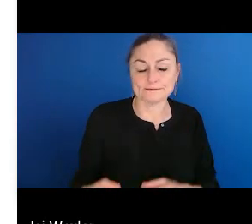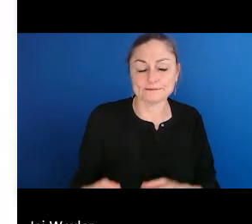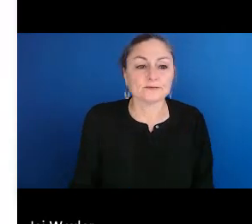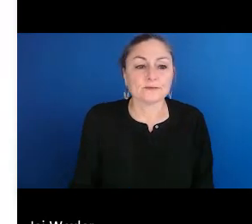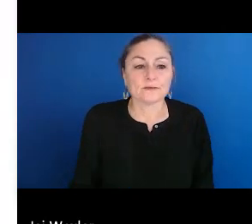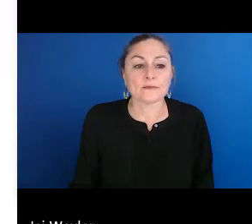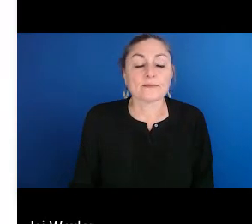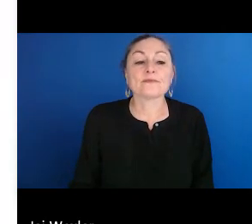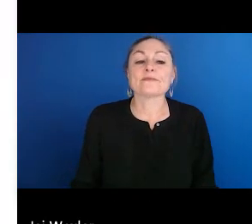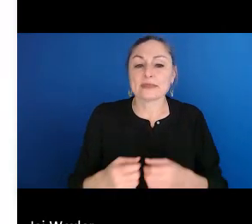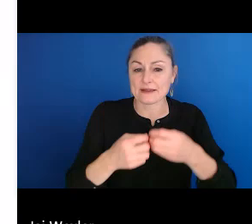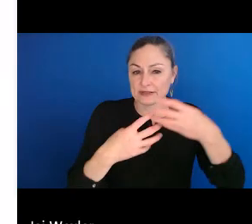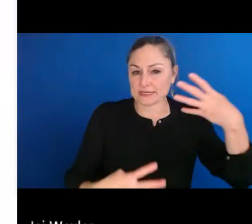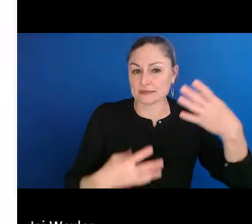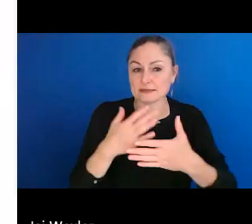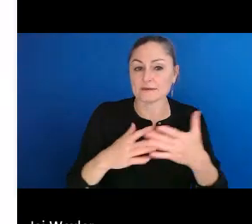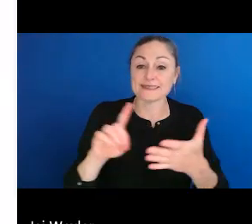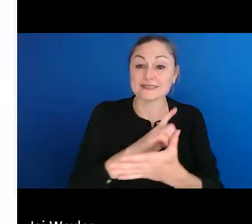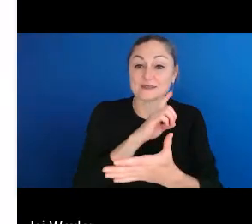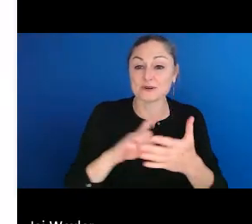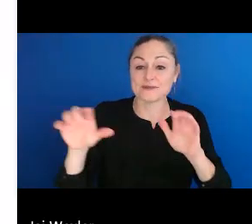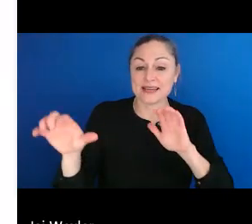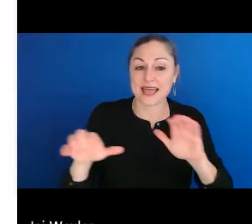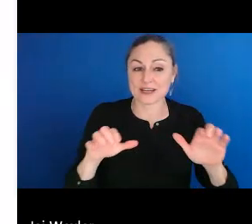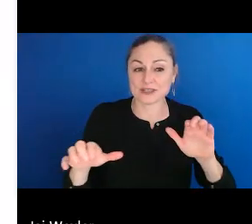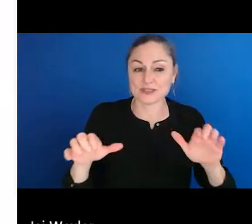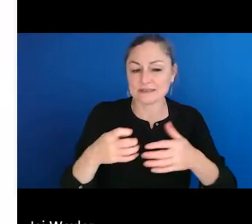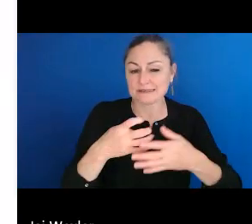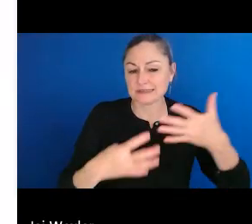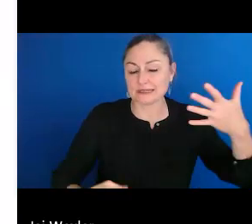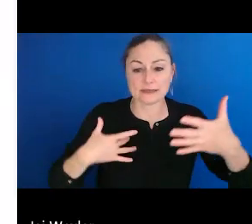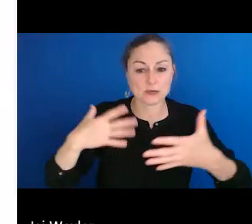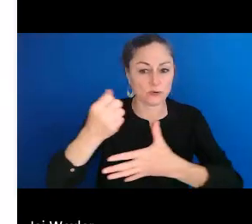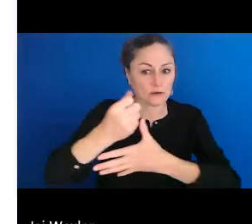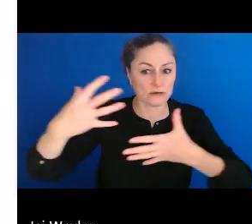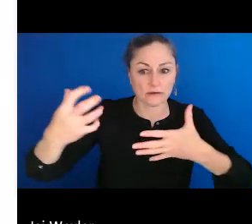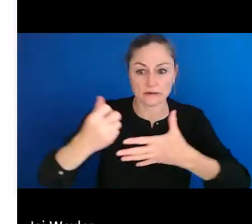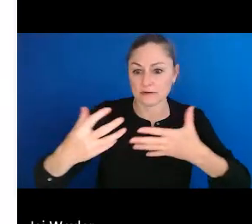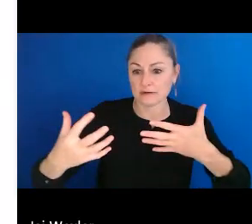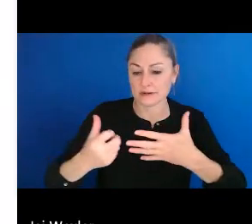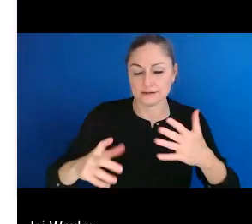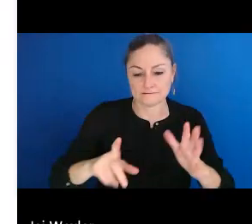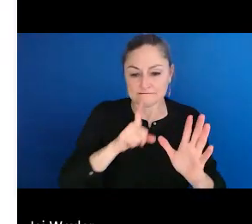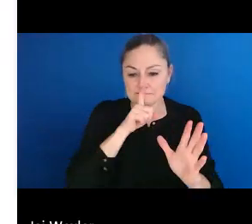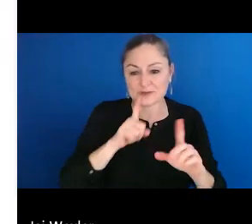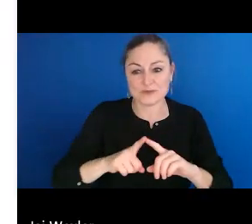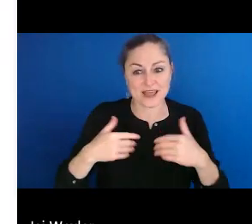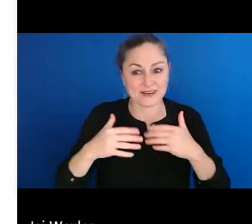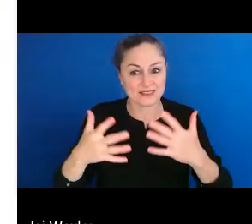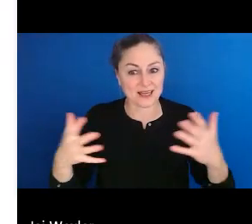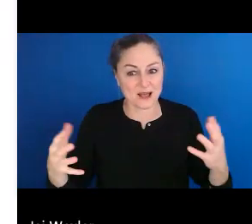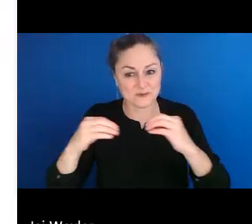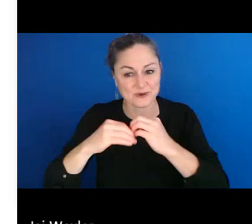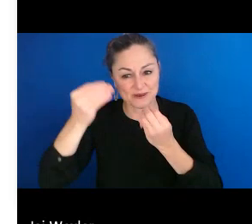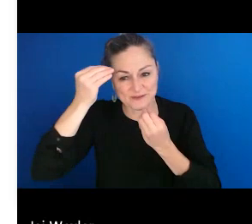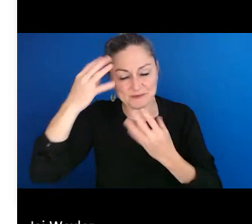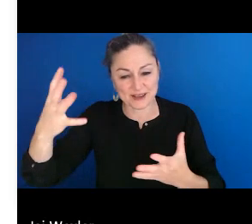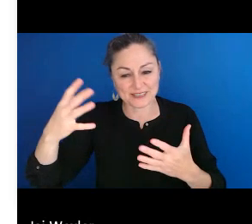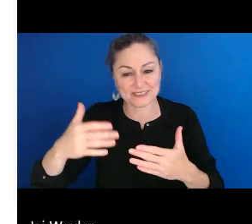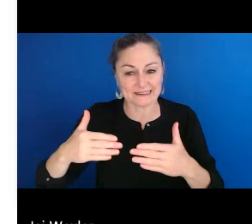I've got a list of some discriminatory actions on this slide. I don't want to go in great detail because I know we have a lot to cover in the upcoming